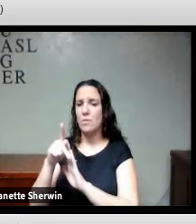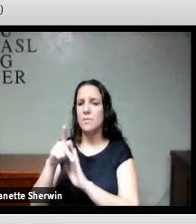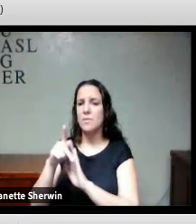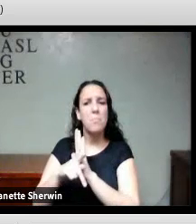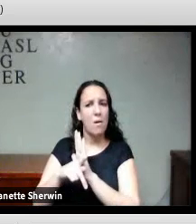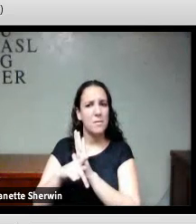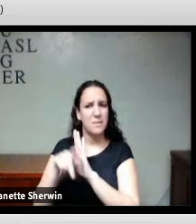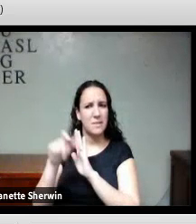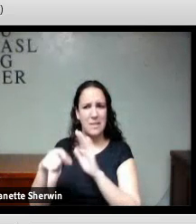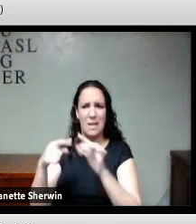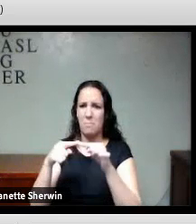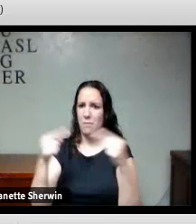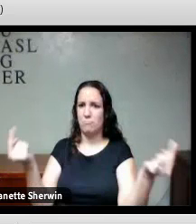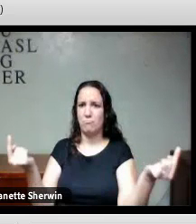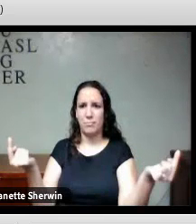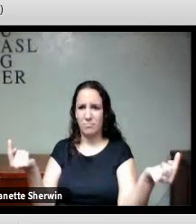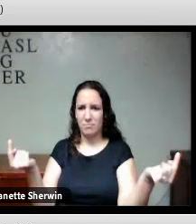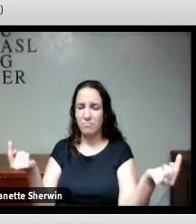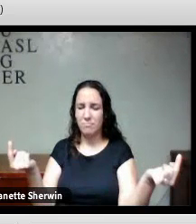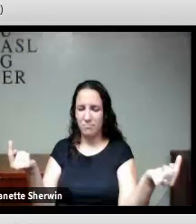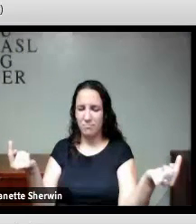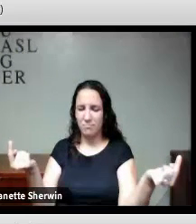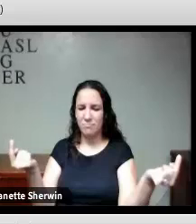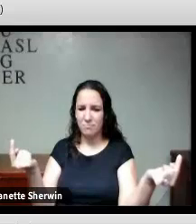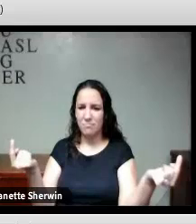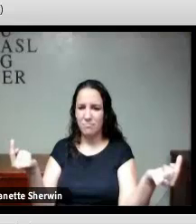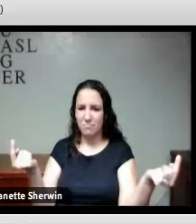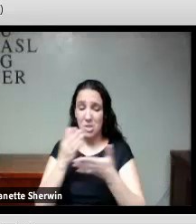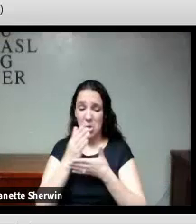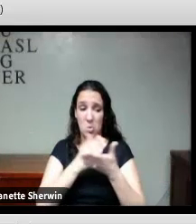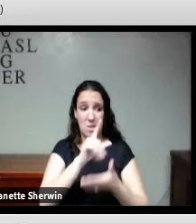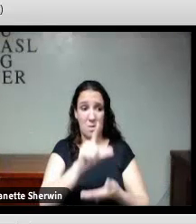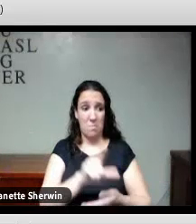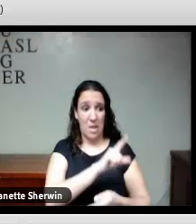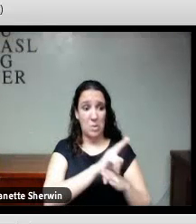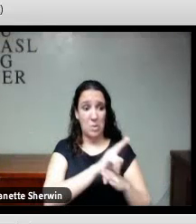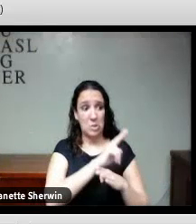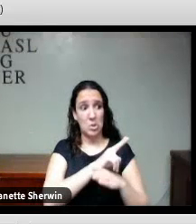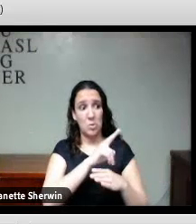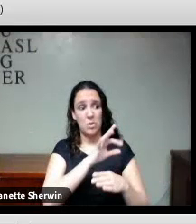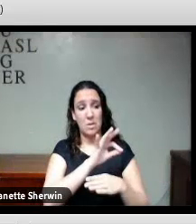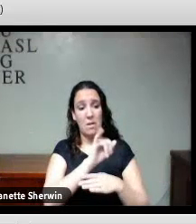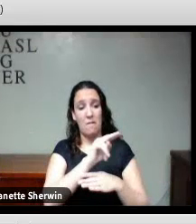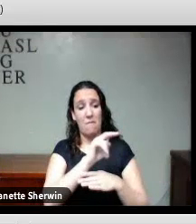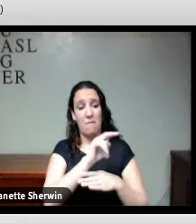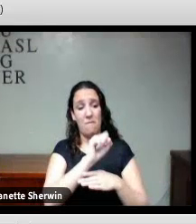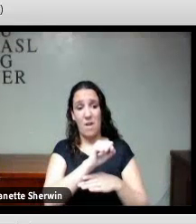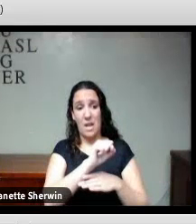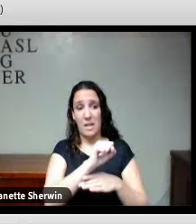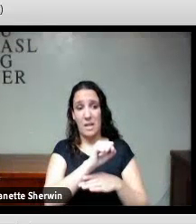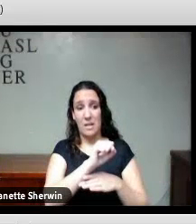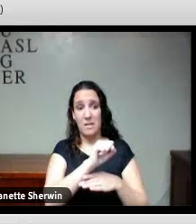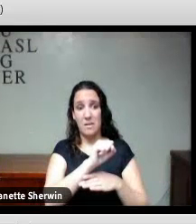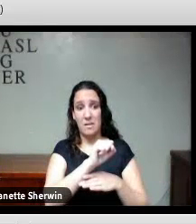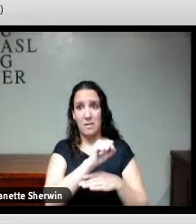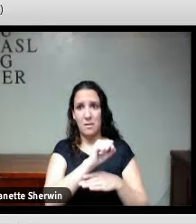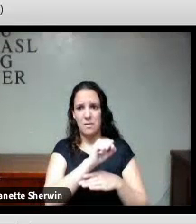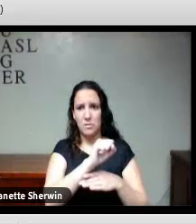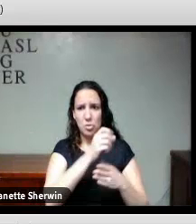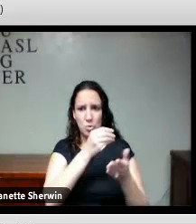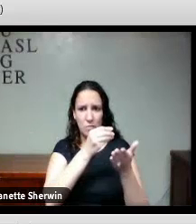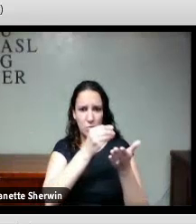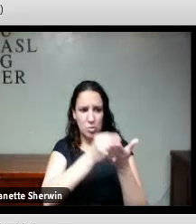polar opposite? That some libraries use library fines to fund real specific